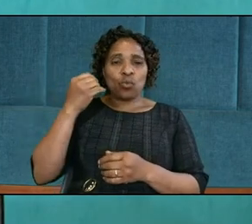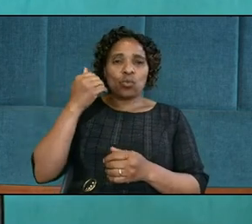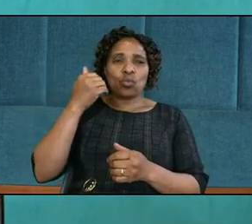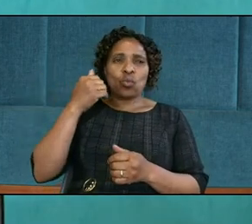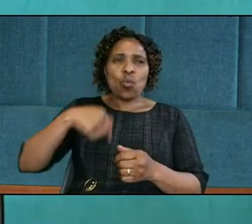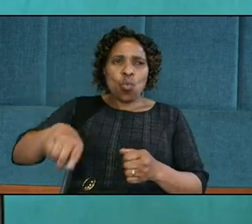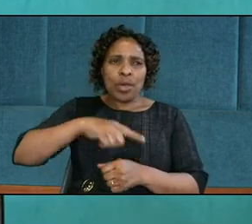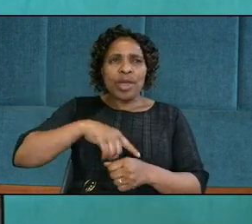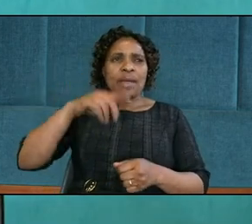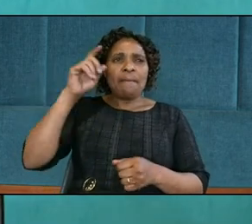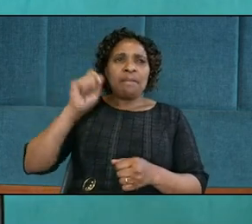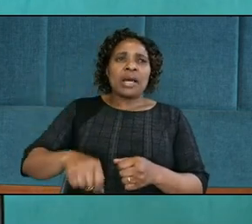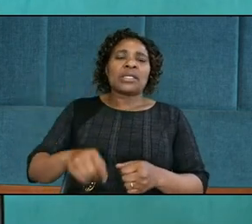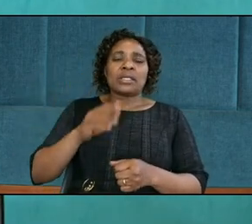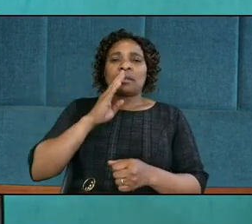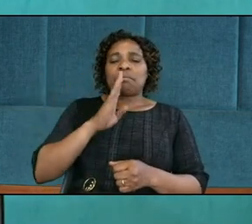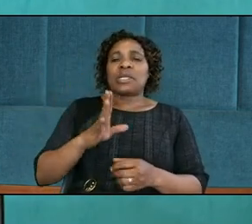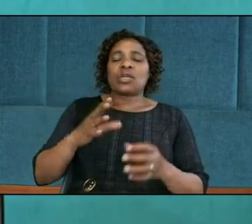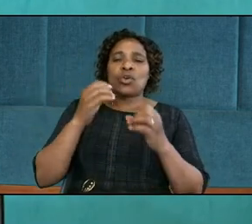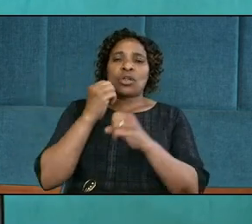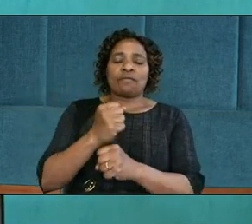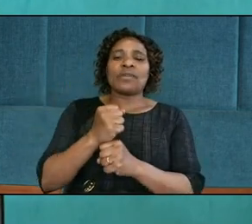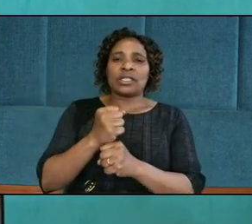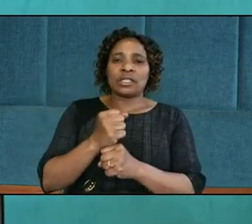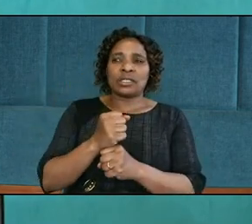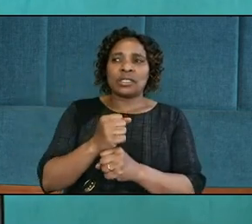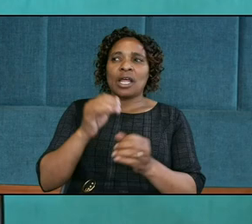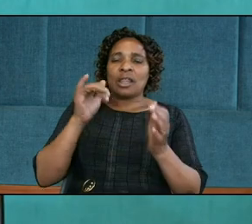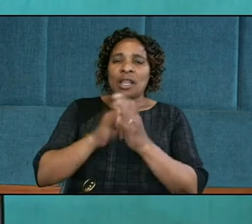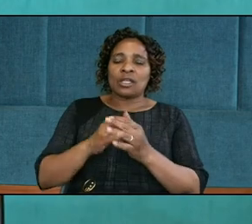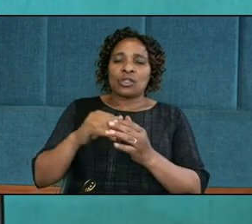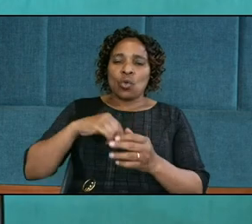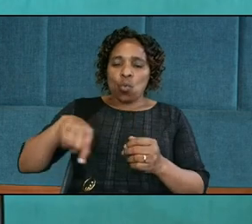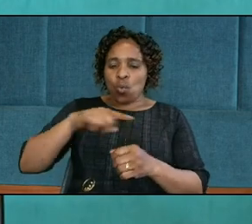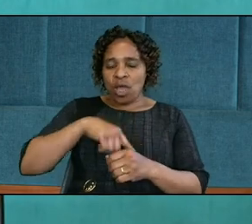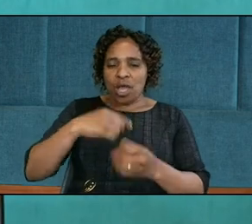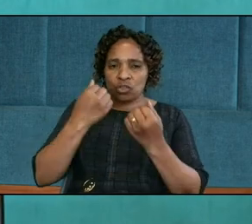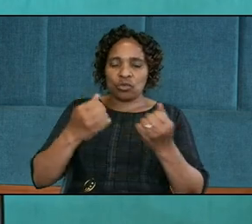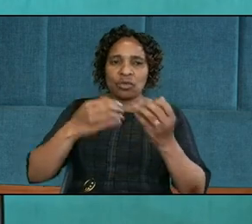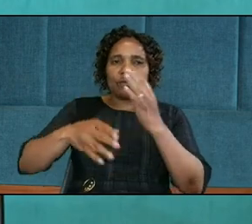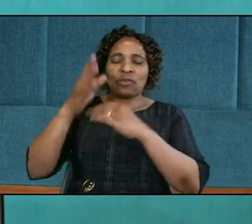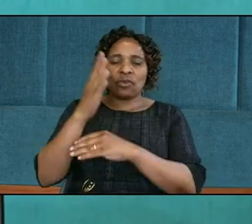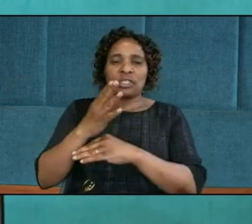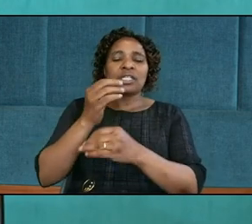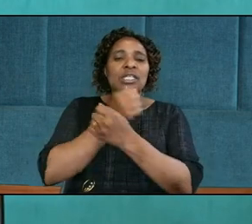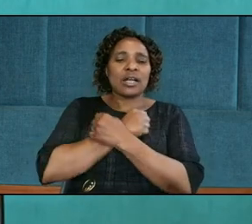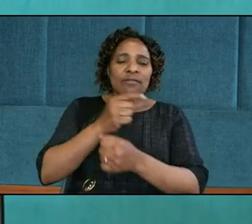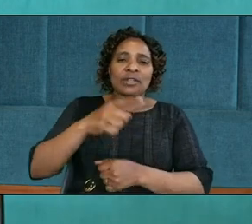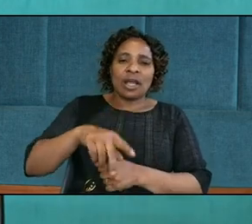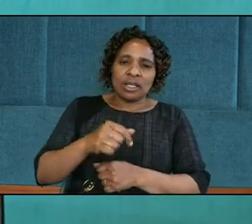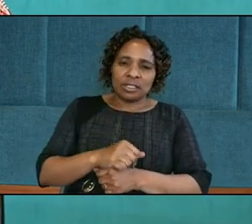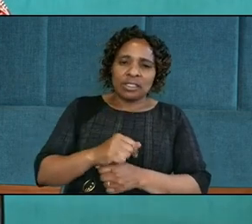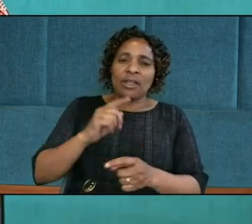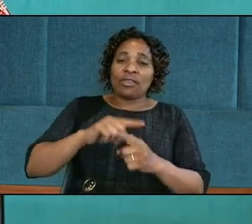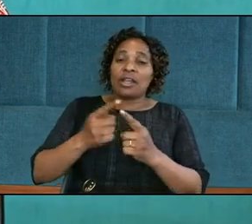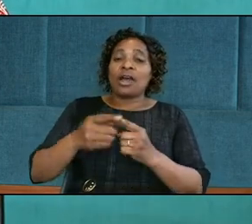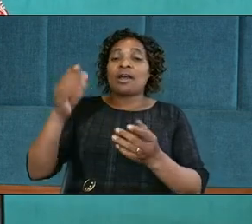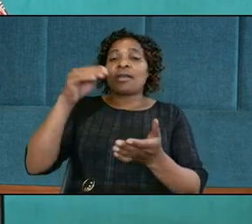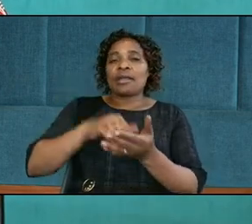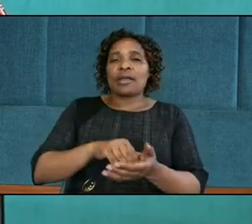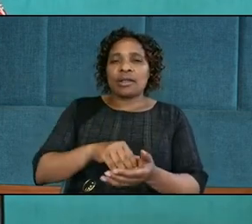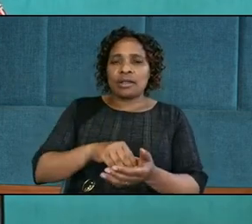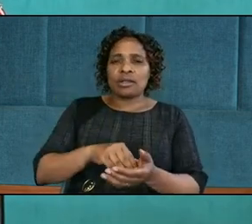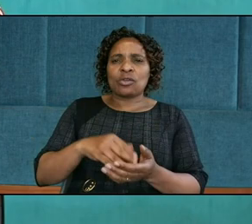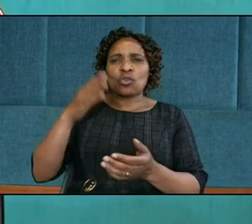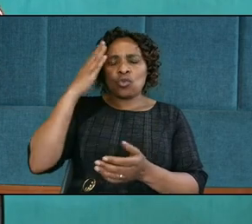that we ought to be confident that we are children of God and that He loves us. But then again, you